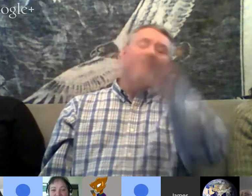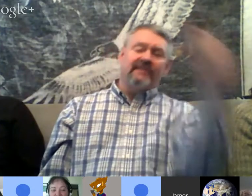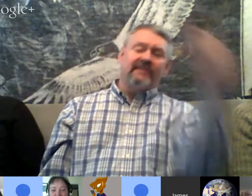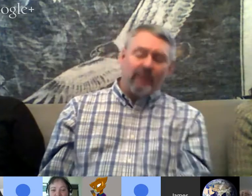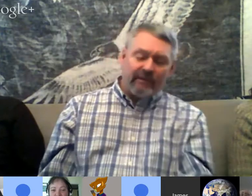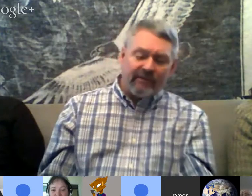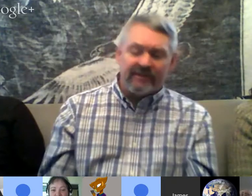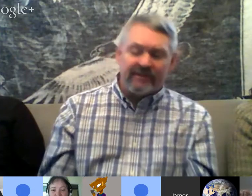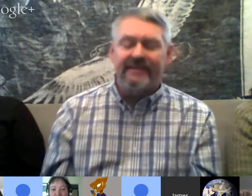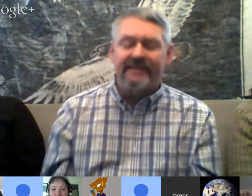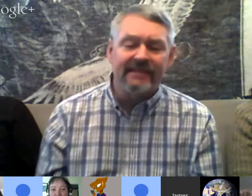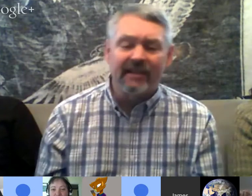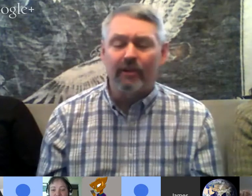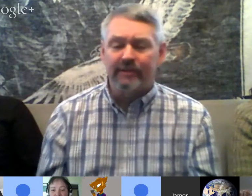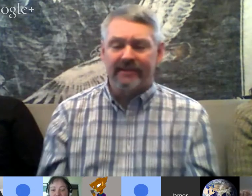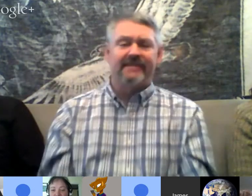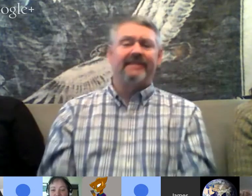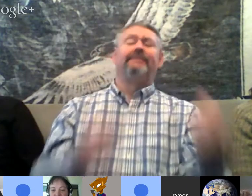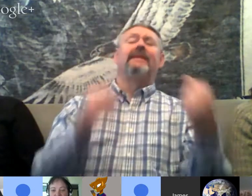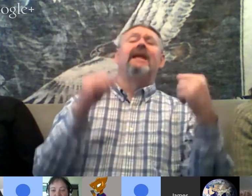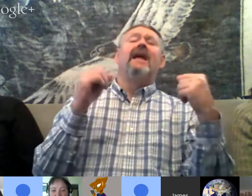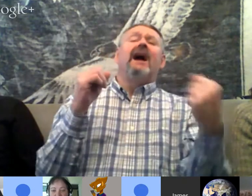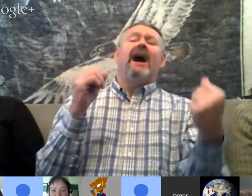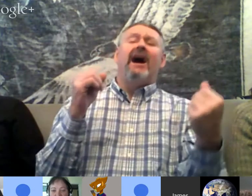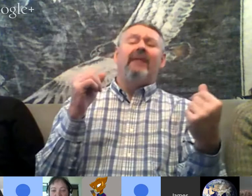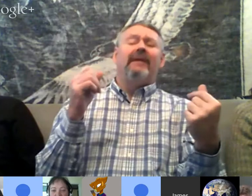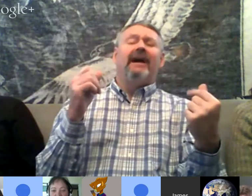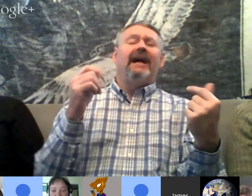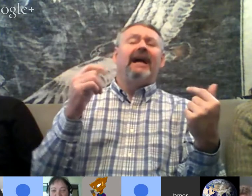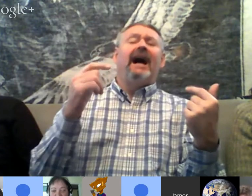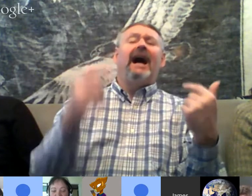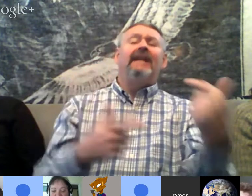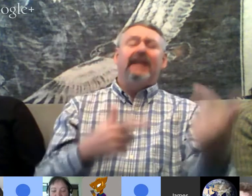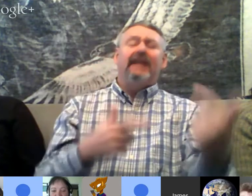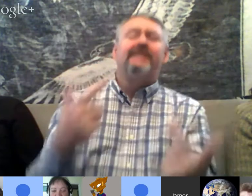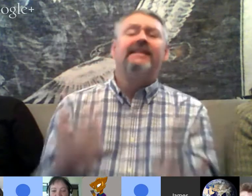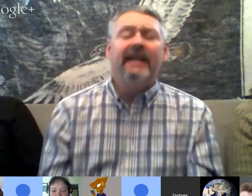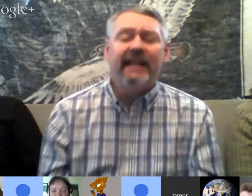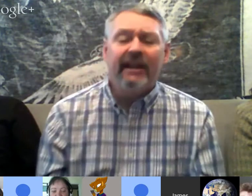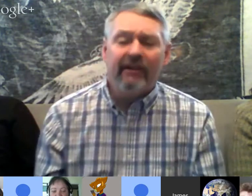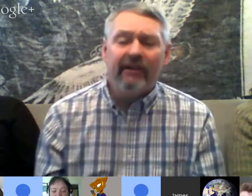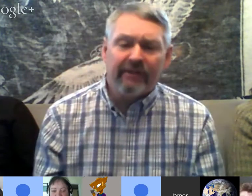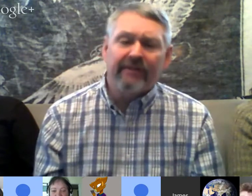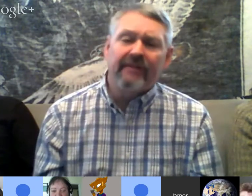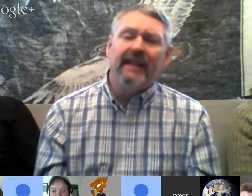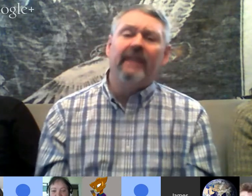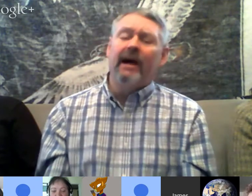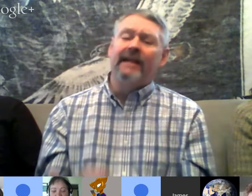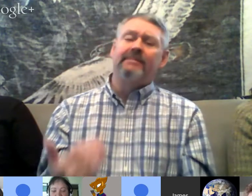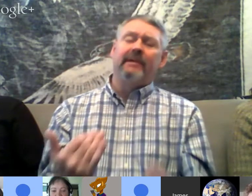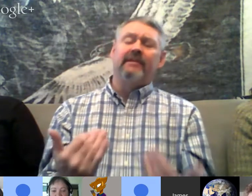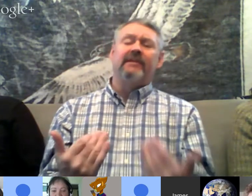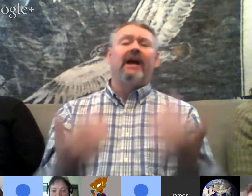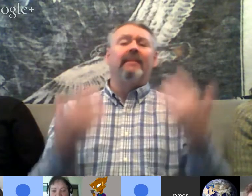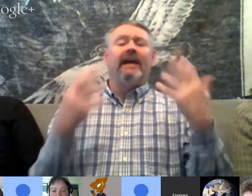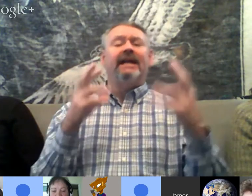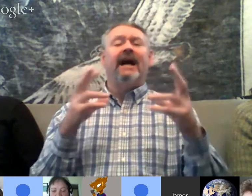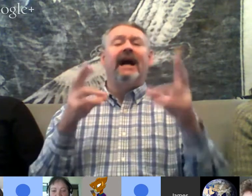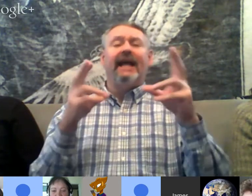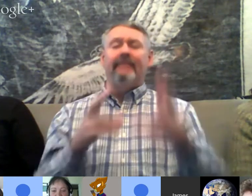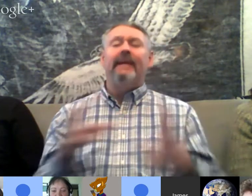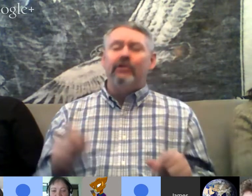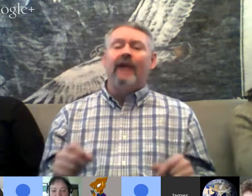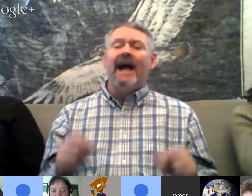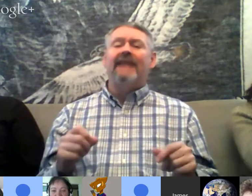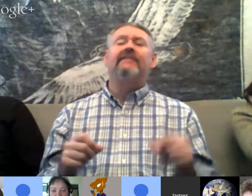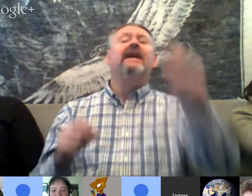Let me answer the second one first, since it's the closest. Okay. I study Earth in my spare time, and I